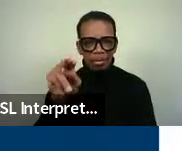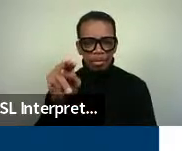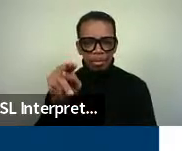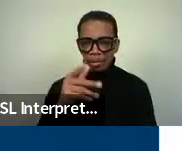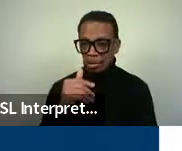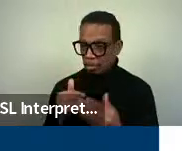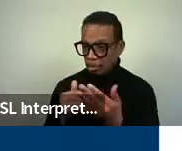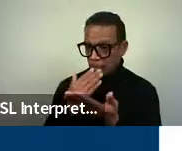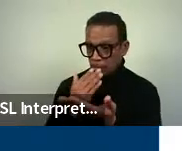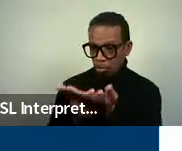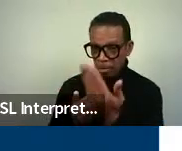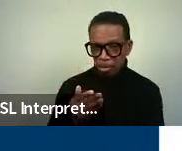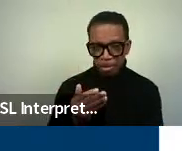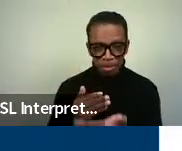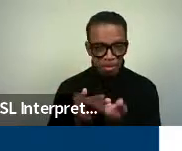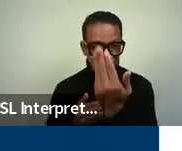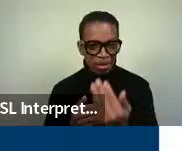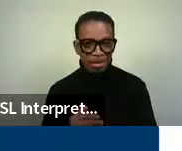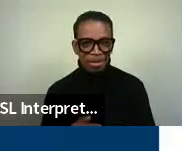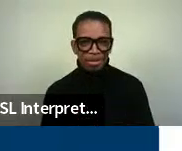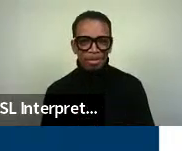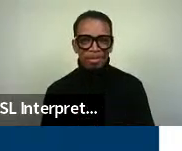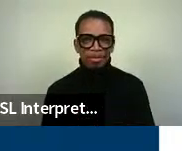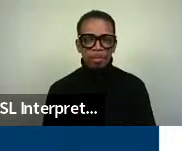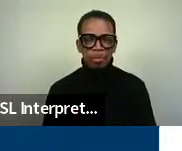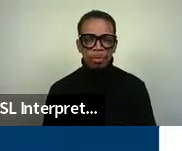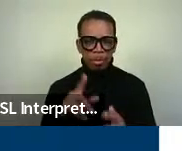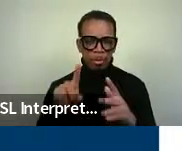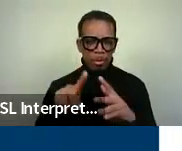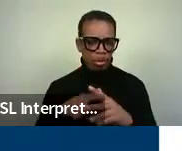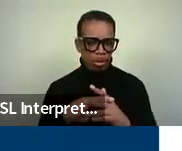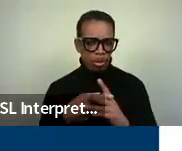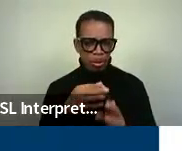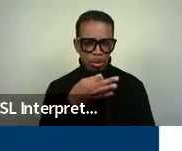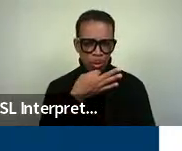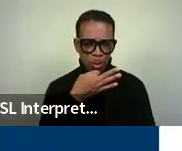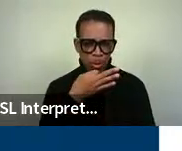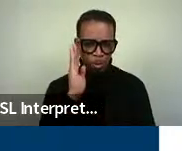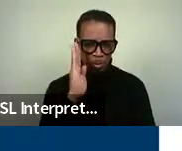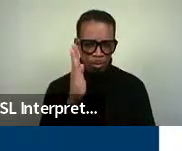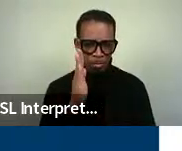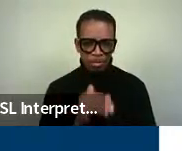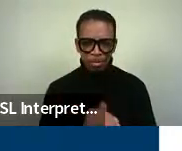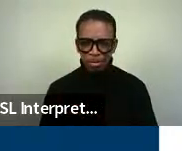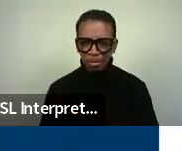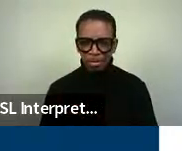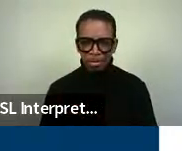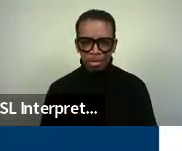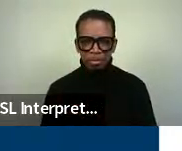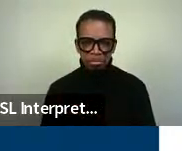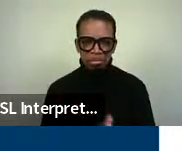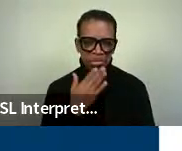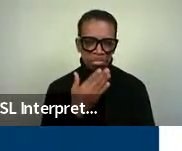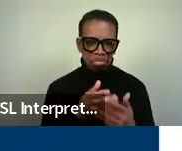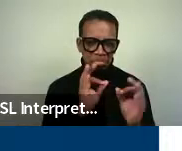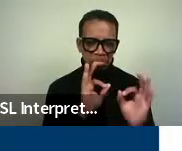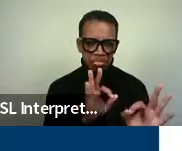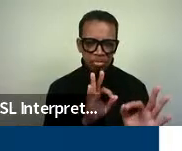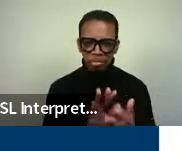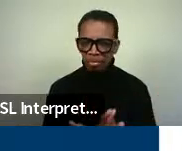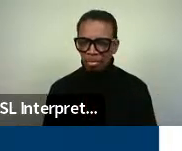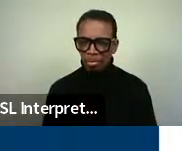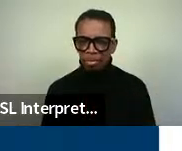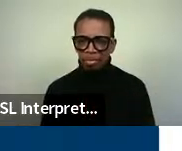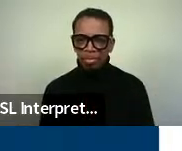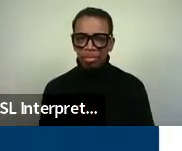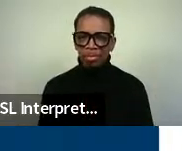Good morning. Good morning. We'll be getting started in just a moment here. Sounds good.